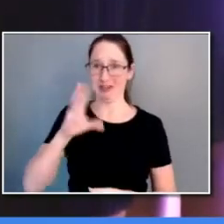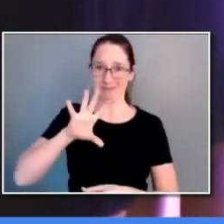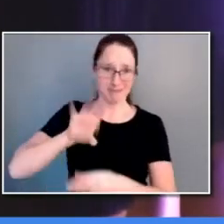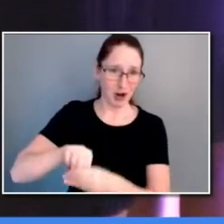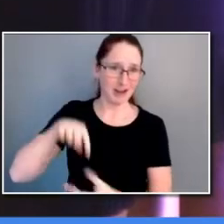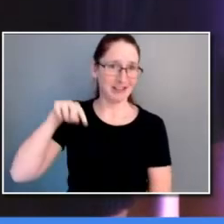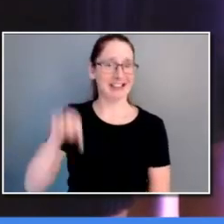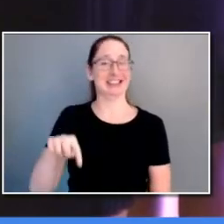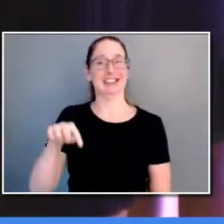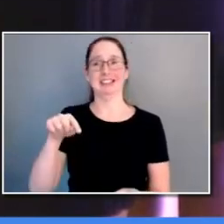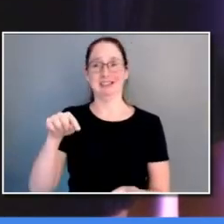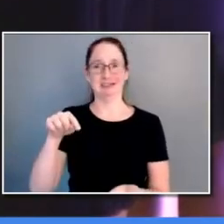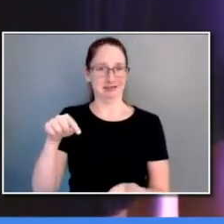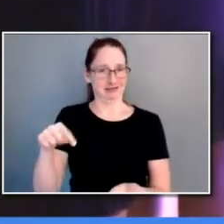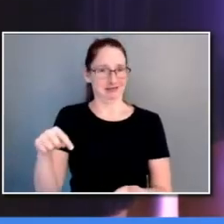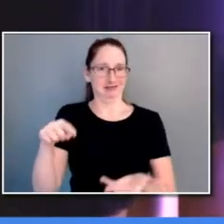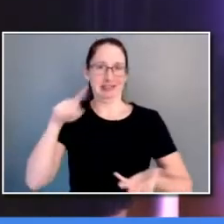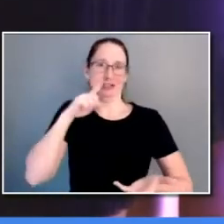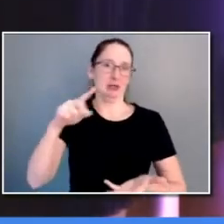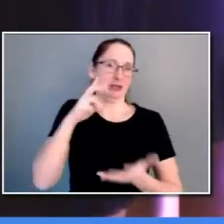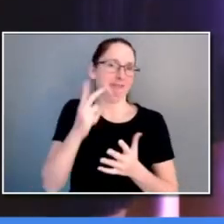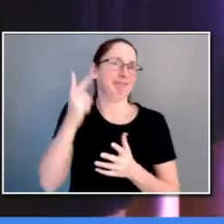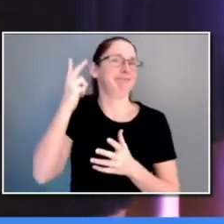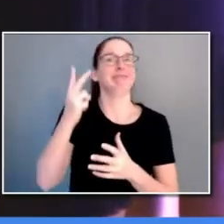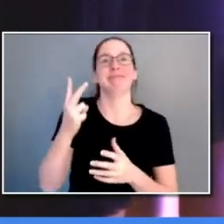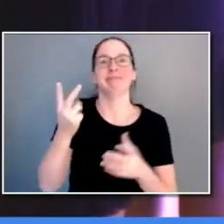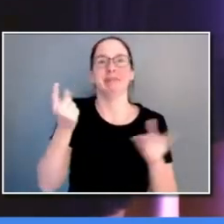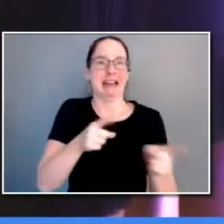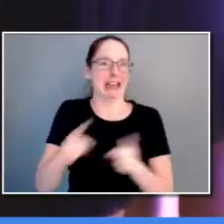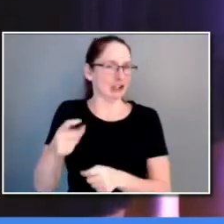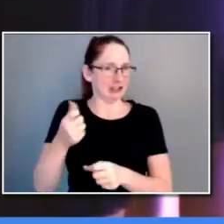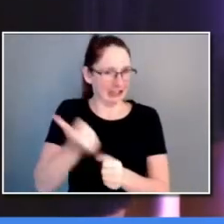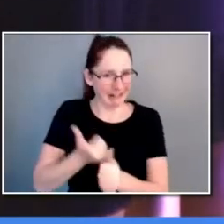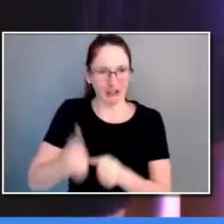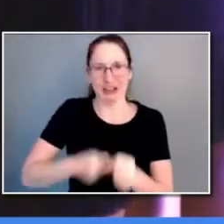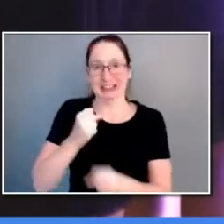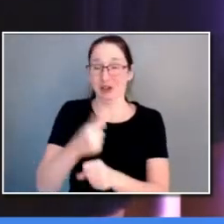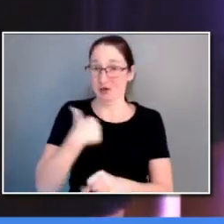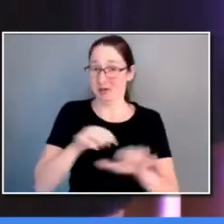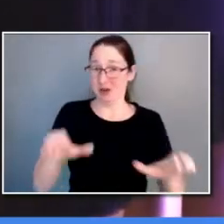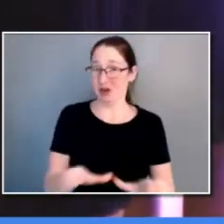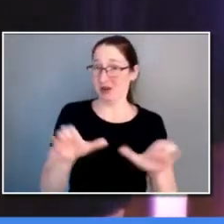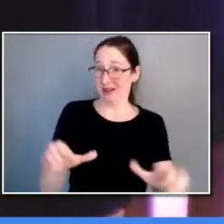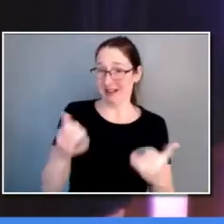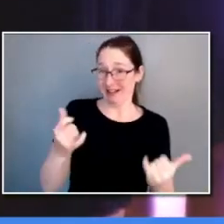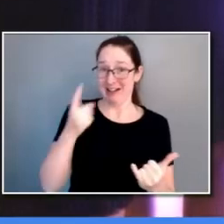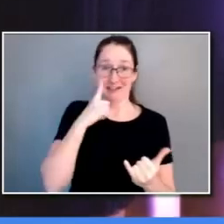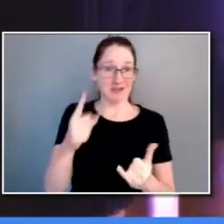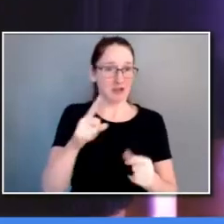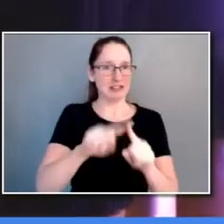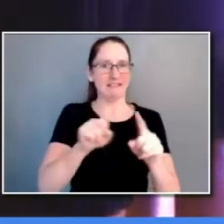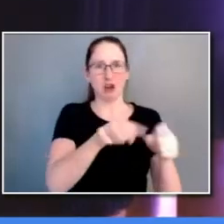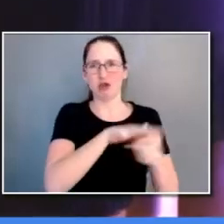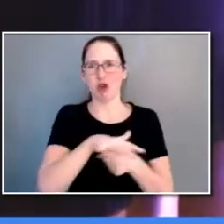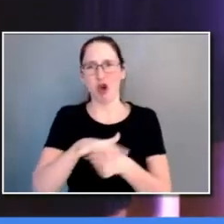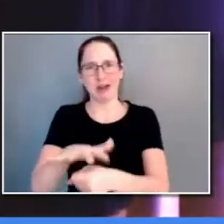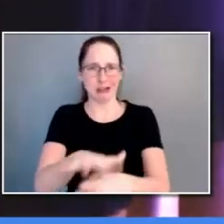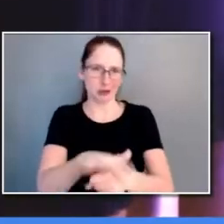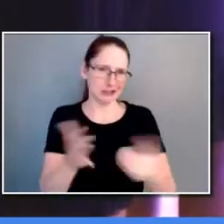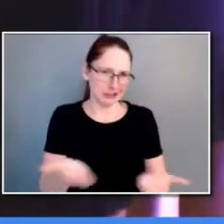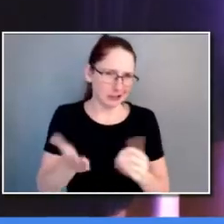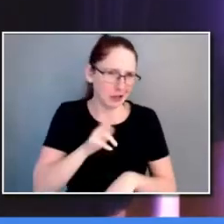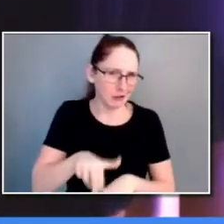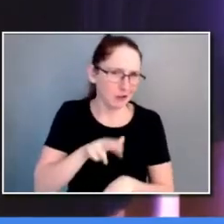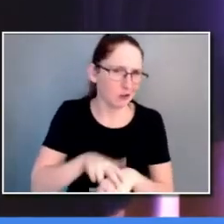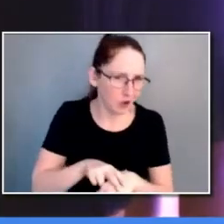this momentous occasion every year. We've been doing it for various locations here, of course. I remember when